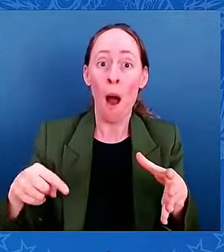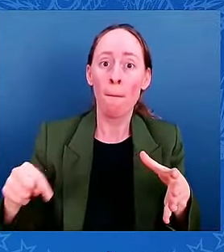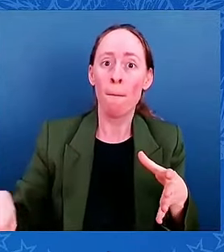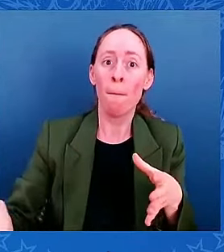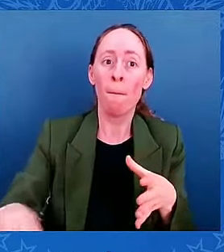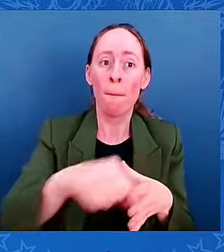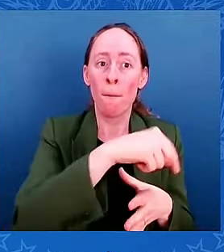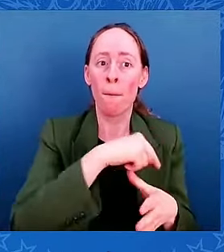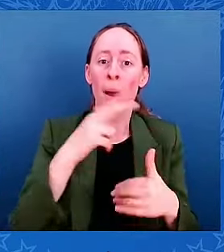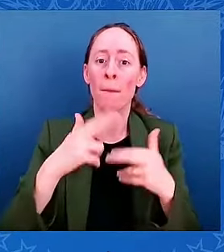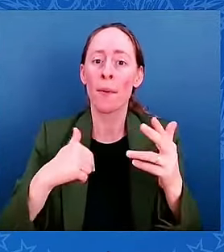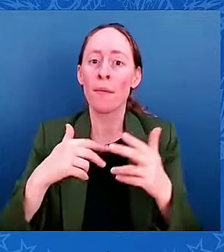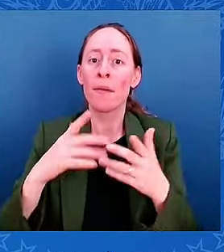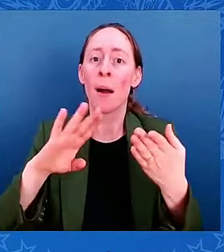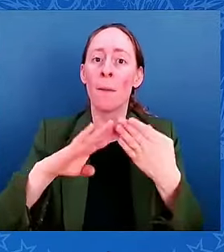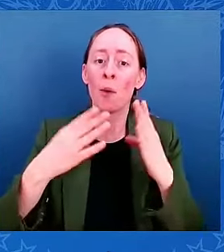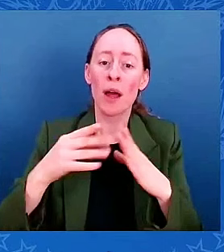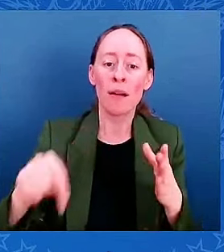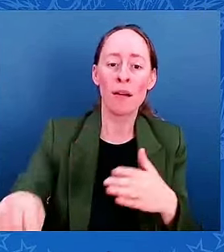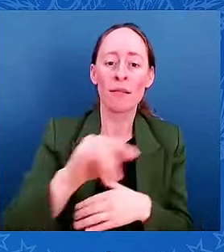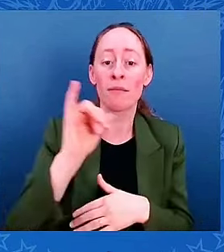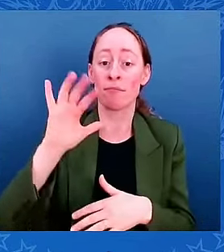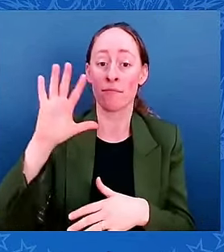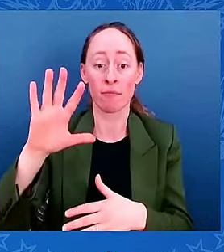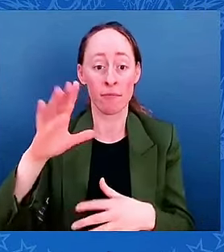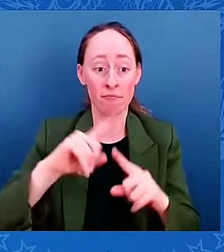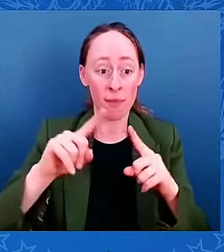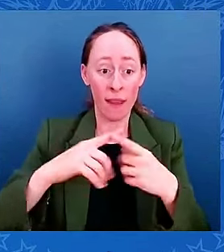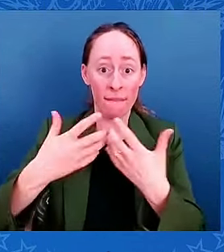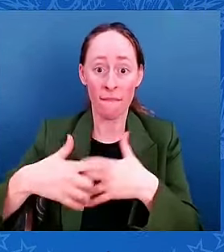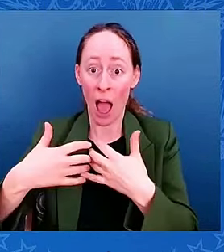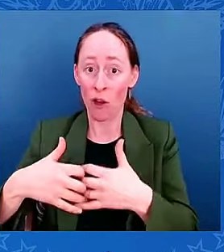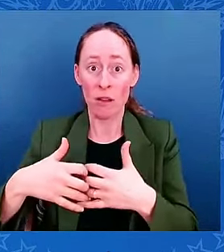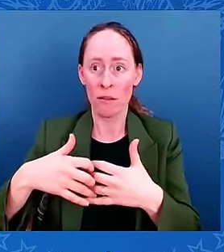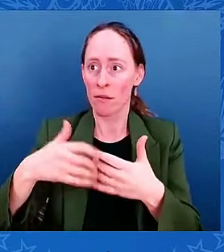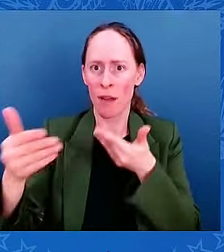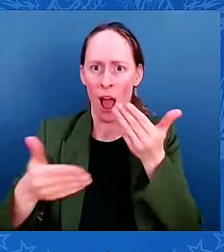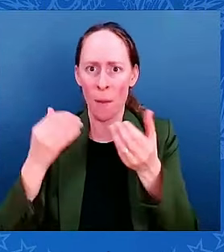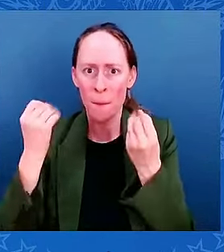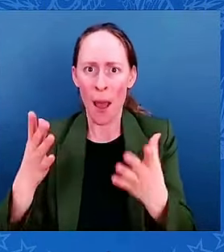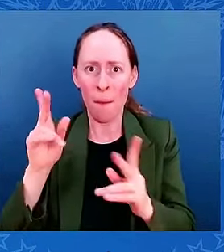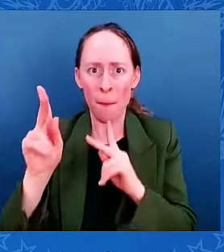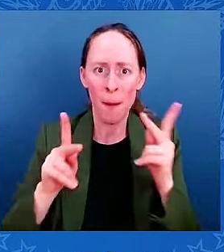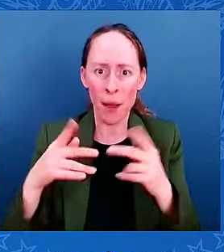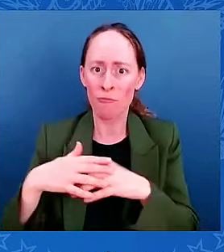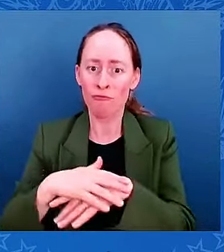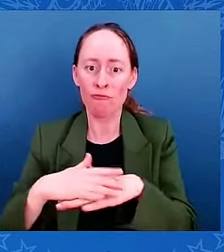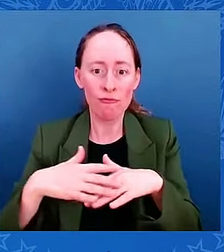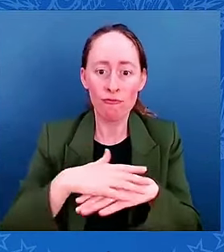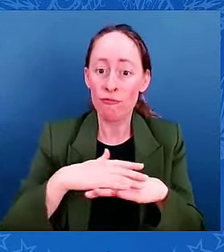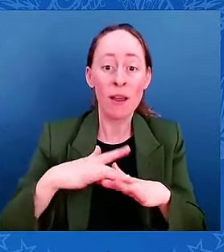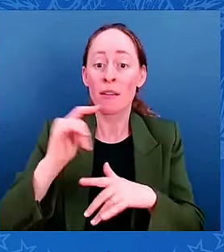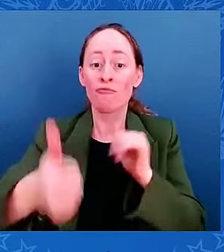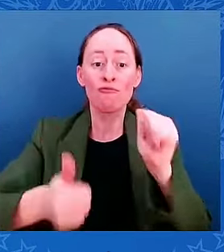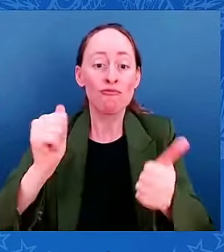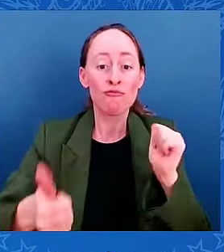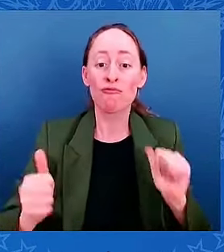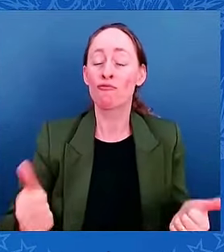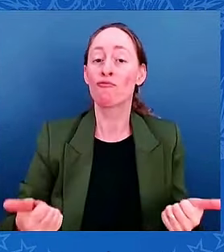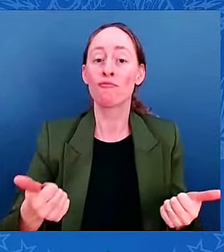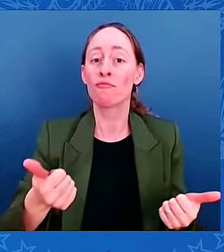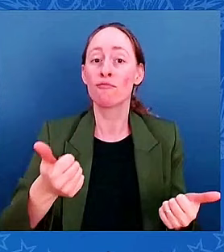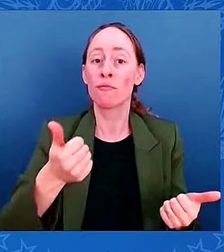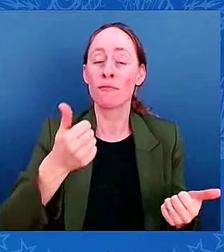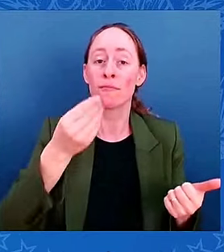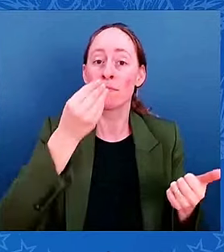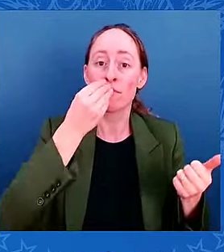people working in that factory, and they're making good money, guess what? You end up building drugstores, movie theaters, supermarkets. You end